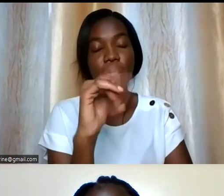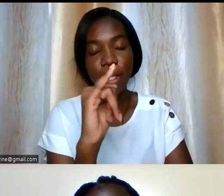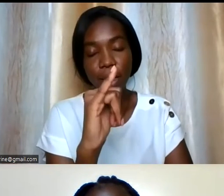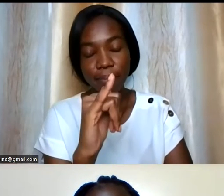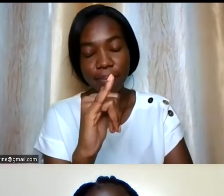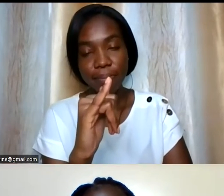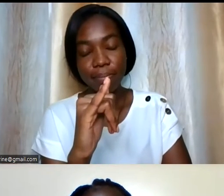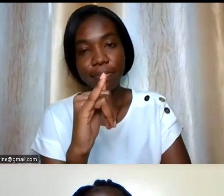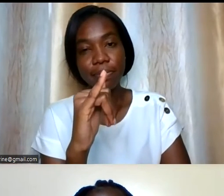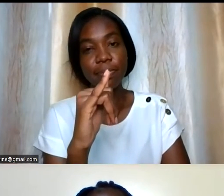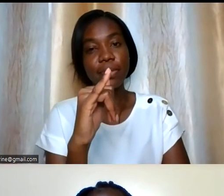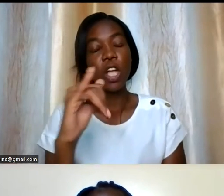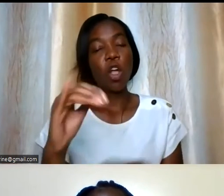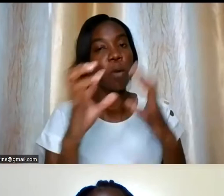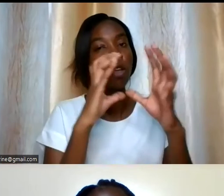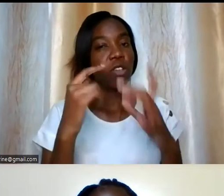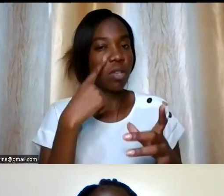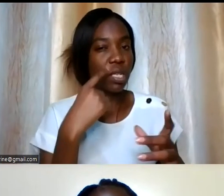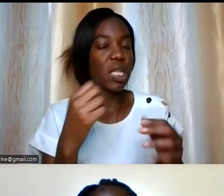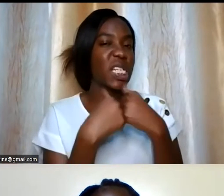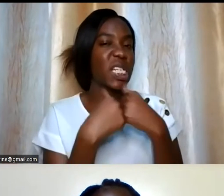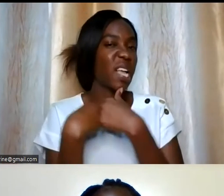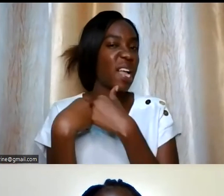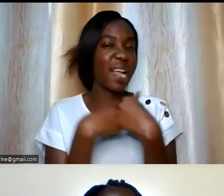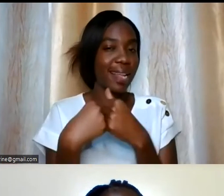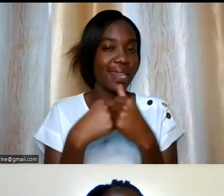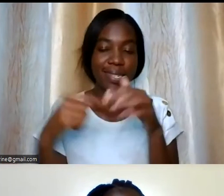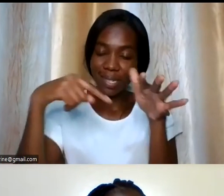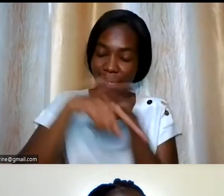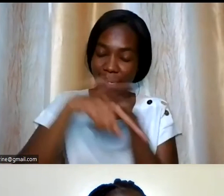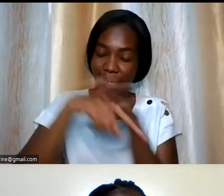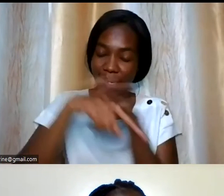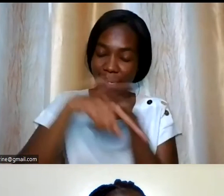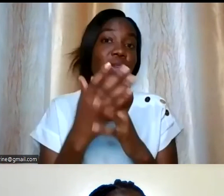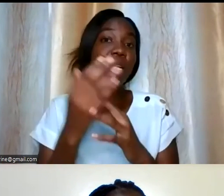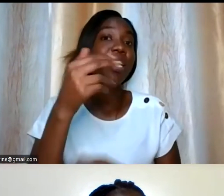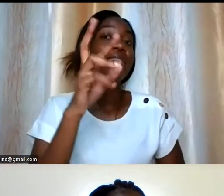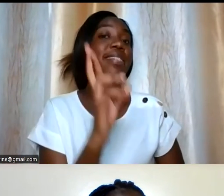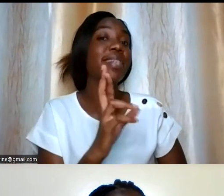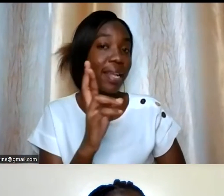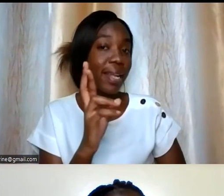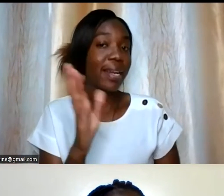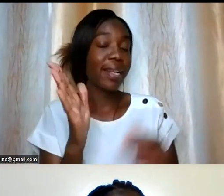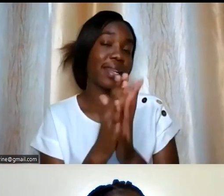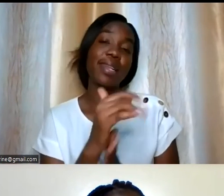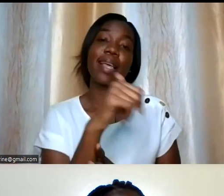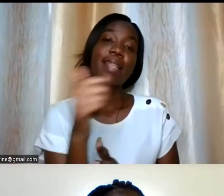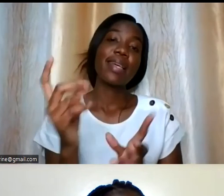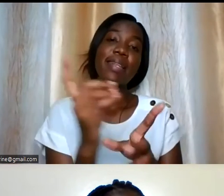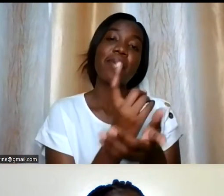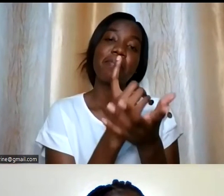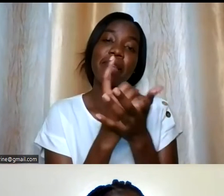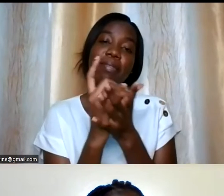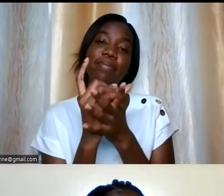Communication seems to be a major challenge between HR department and other departments.